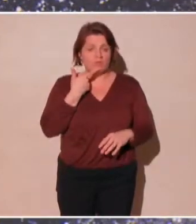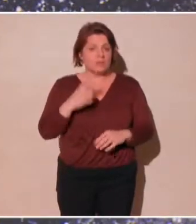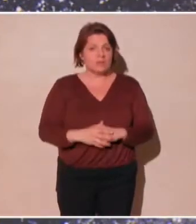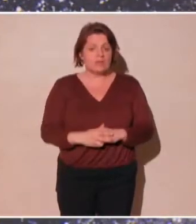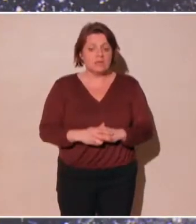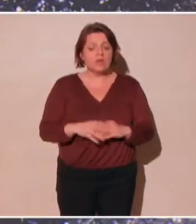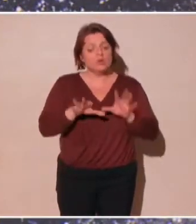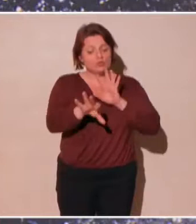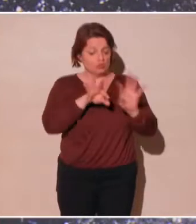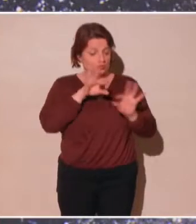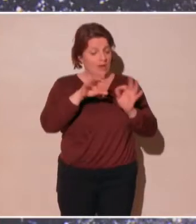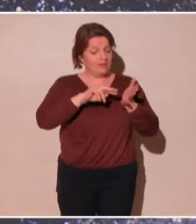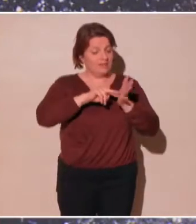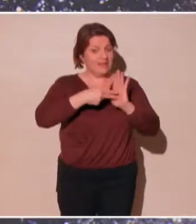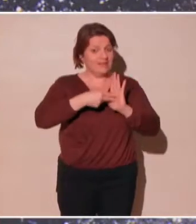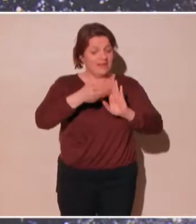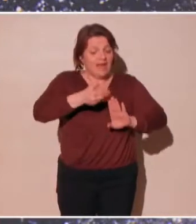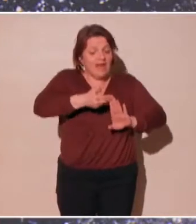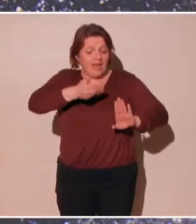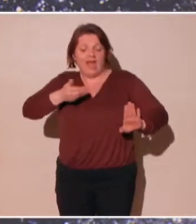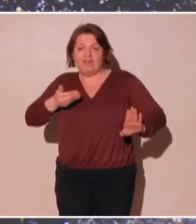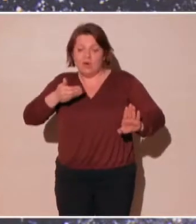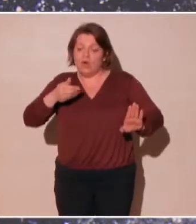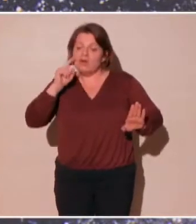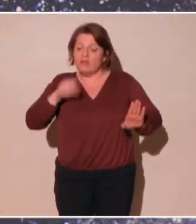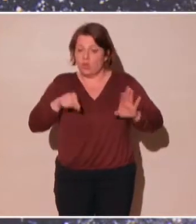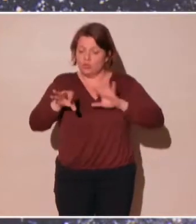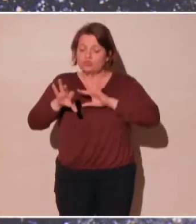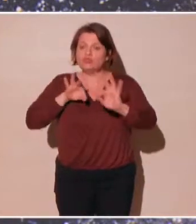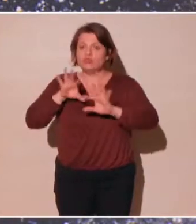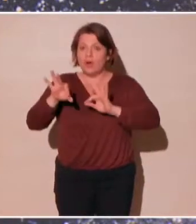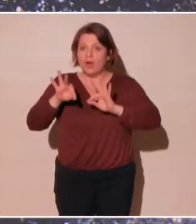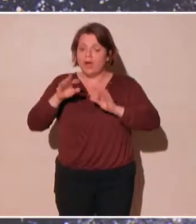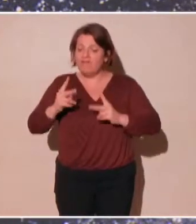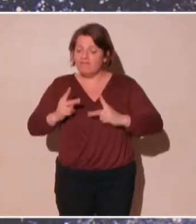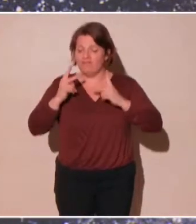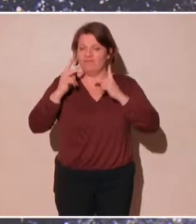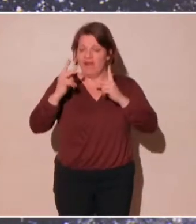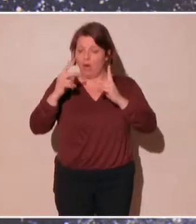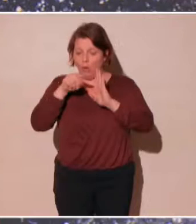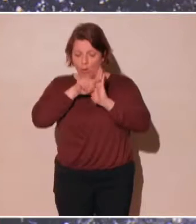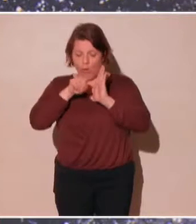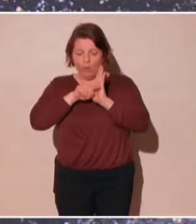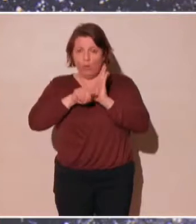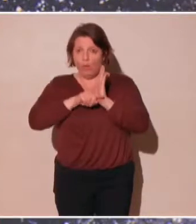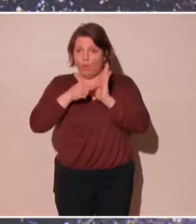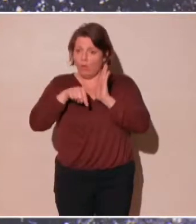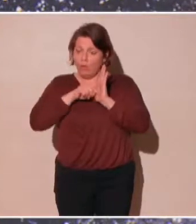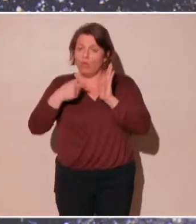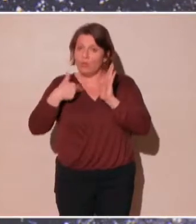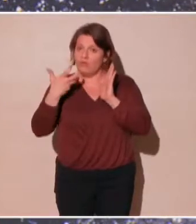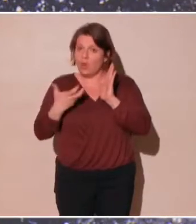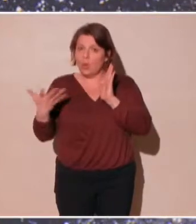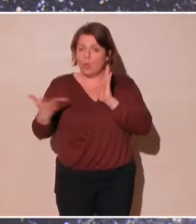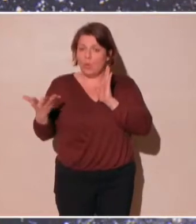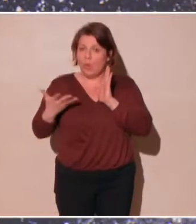So the idea is that before these technical choices, we will have to make a certain number of choices of values, and we